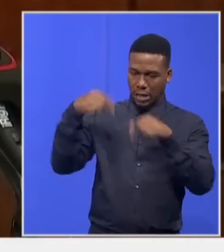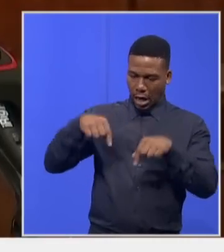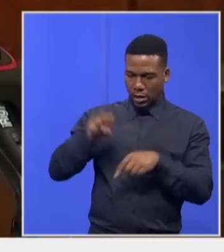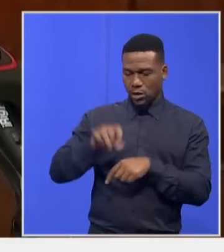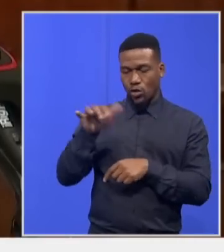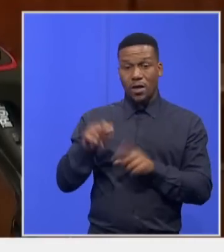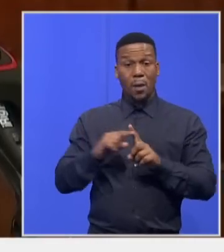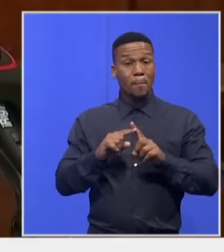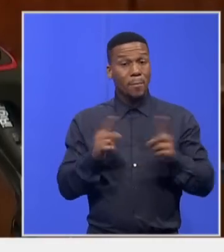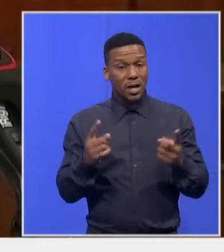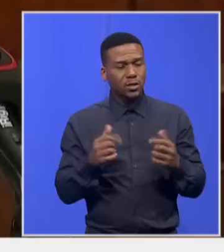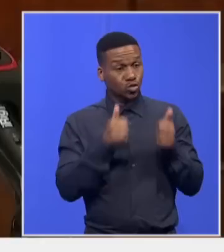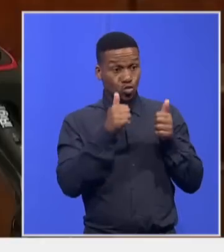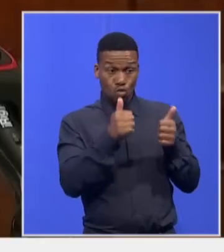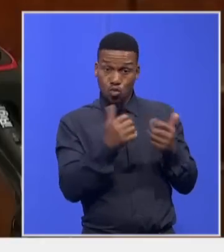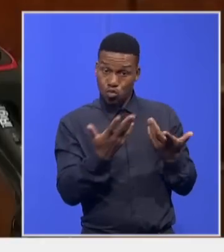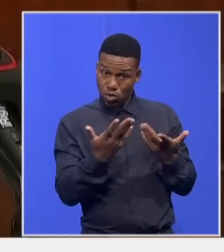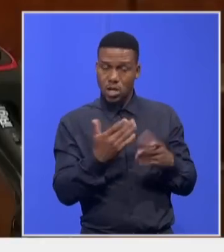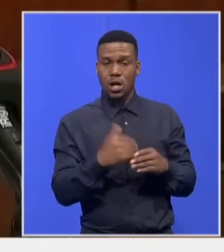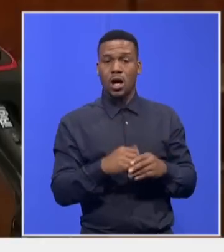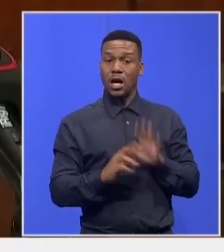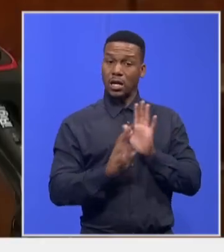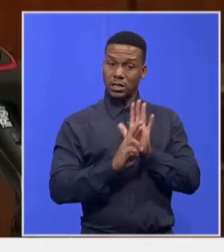an additional 1,200 megawatts.